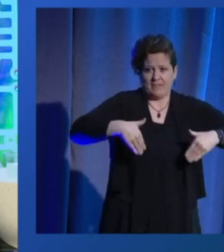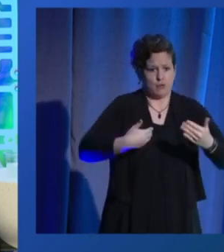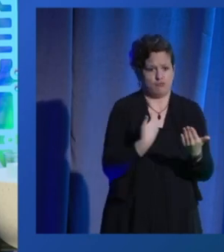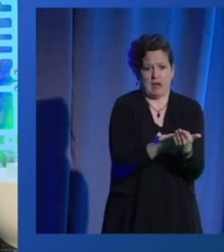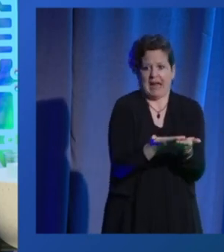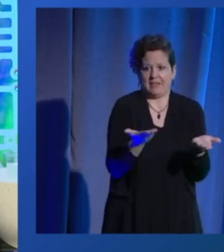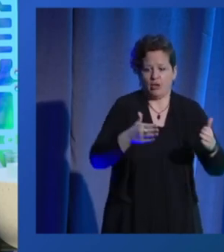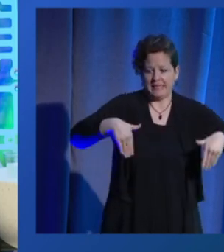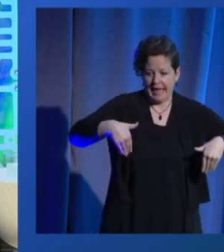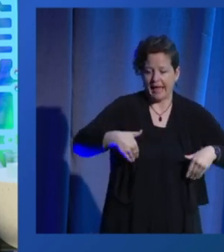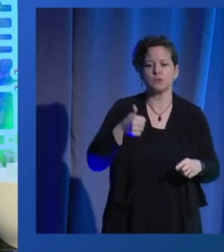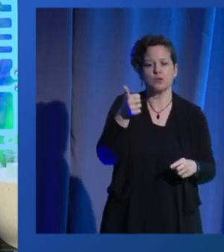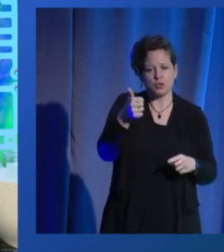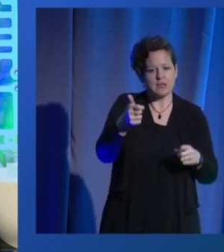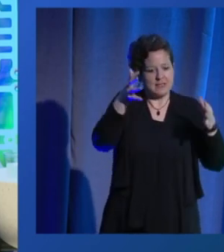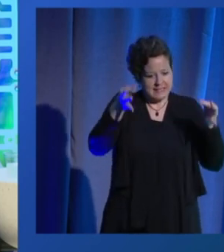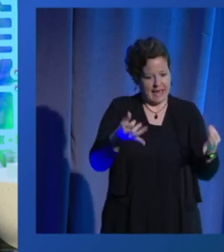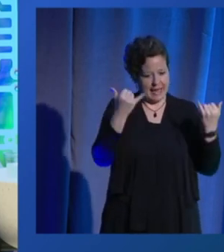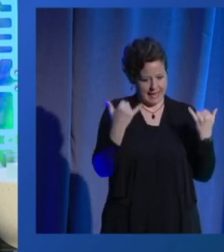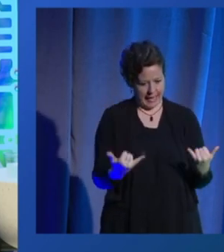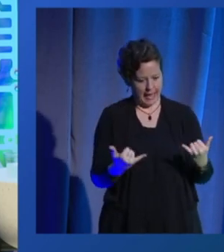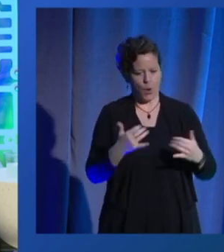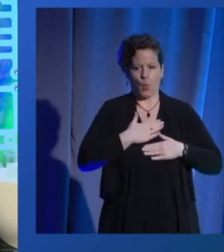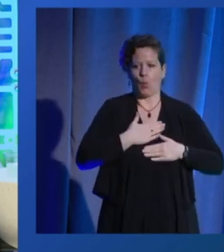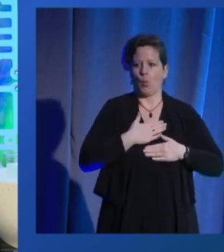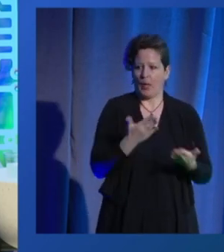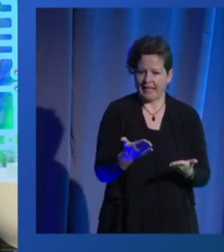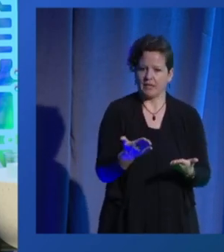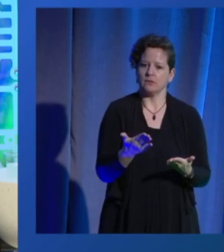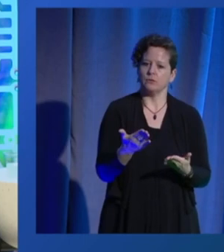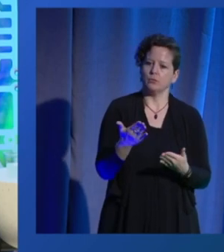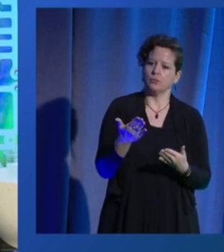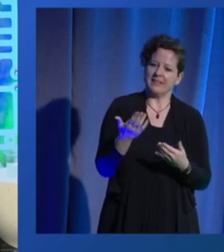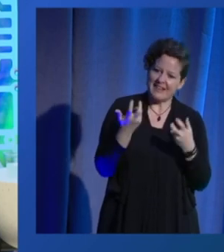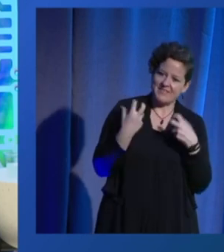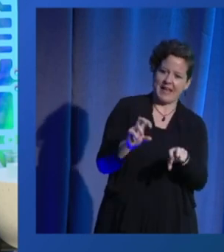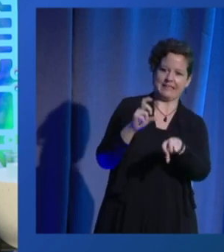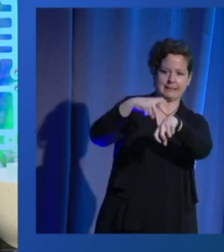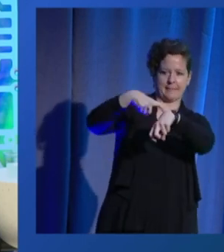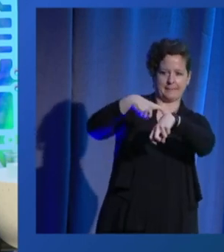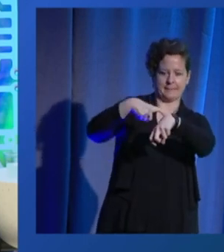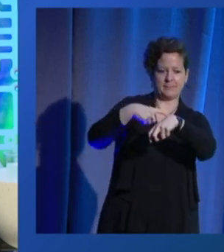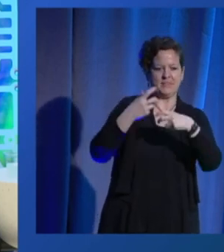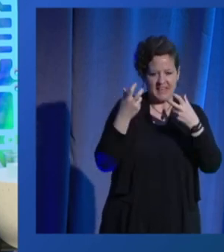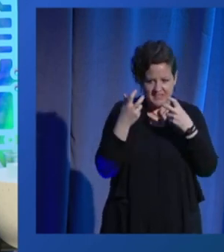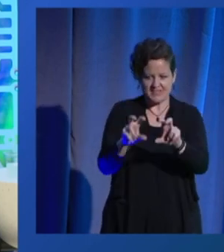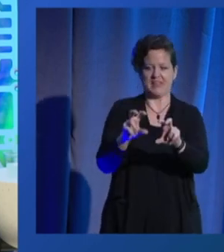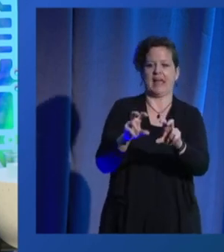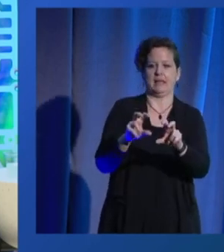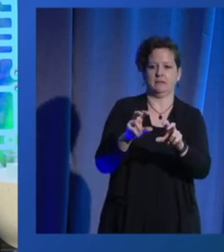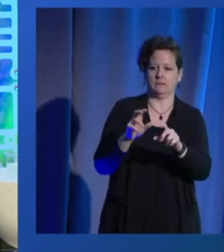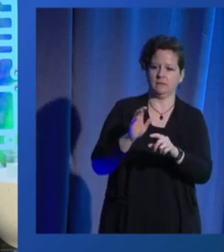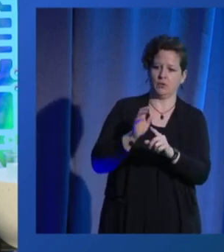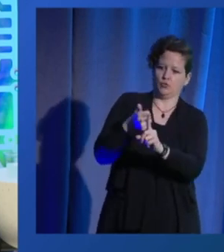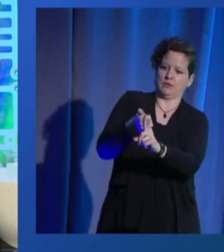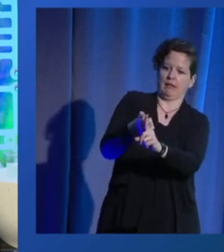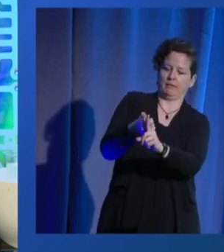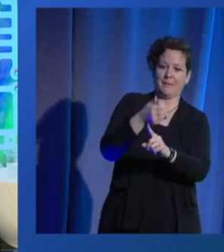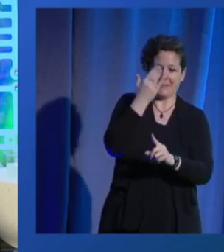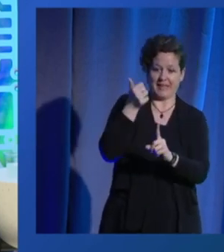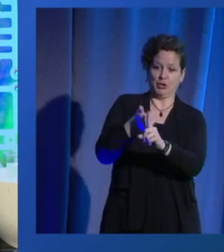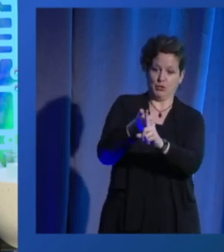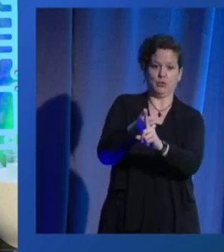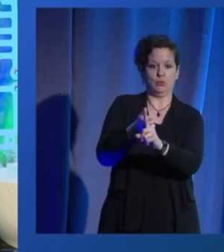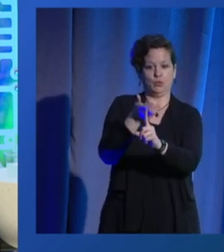you just need to decide now that you're willing to invest that time in yourself because you yourself are your absolute best